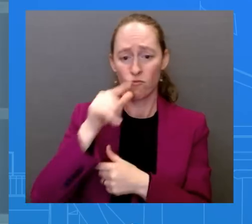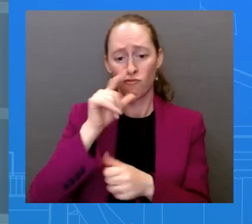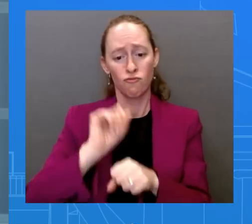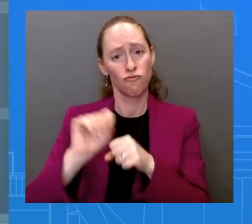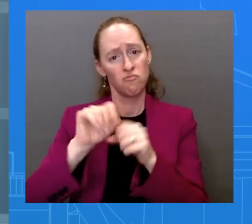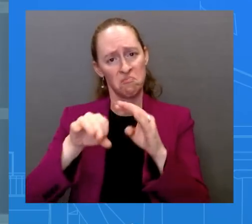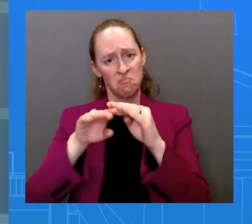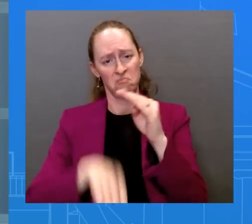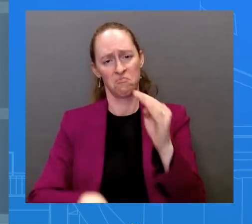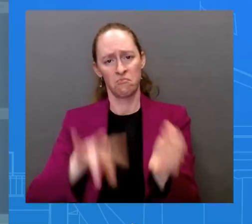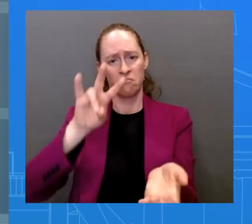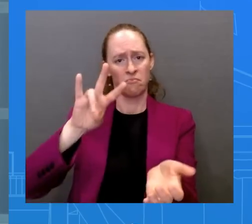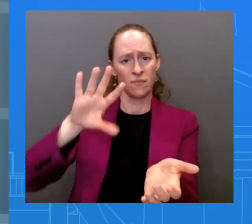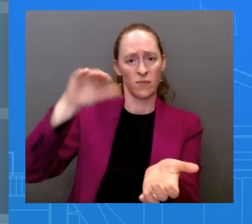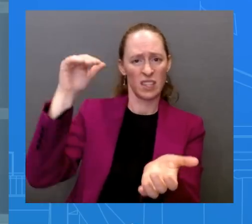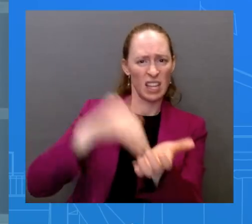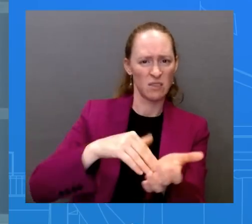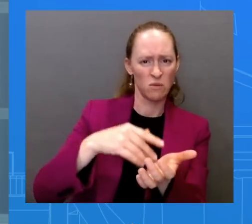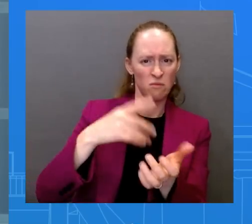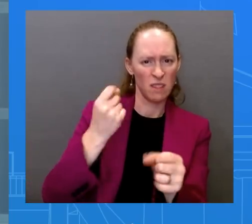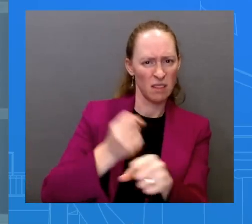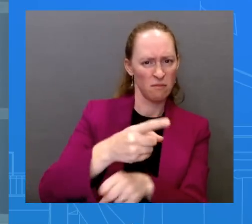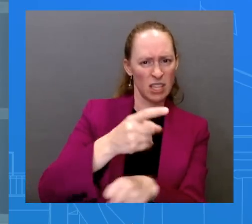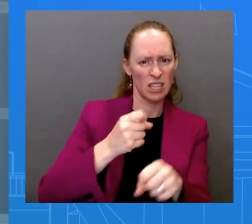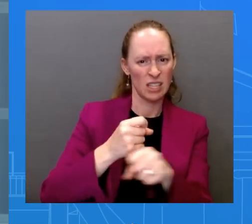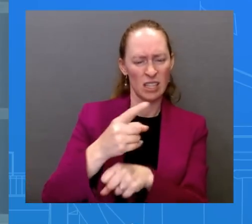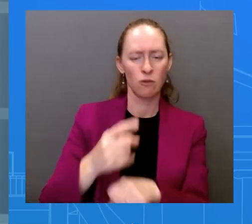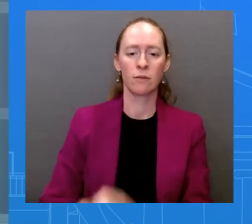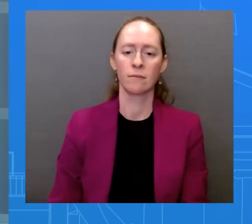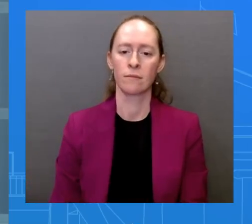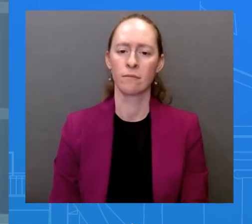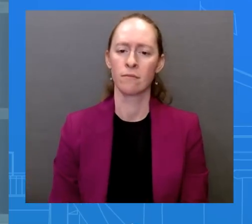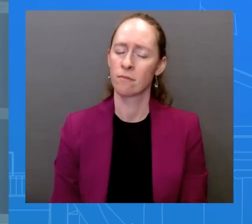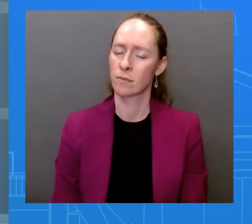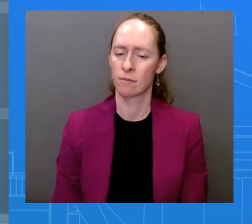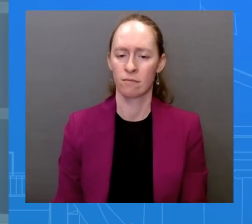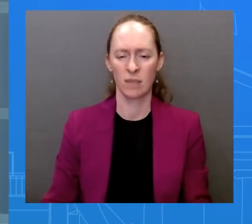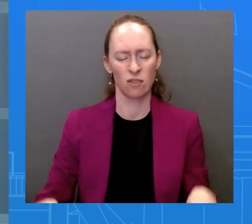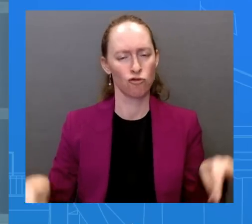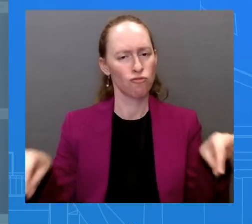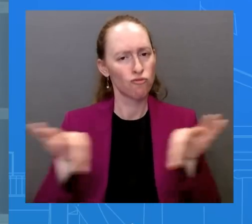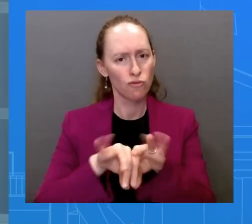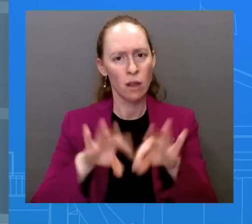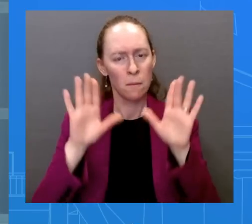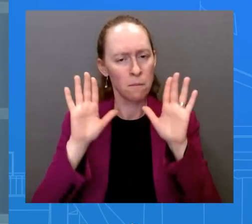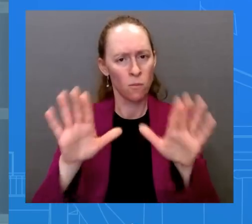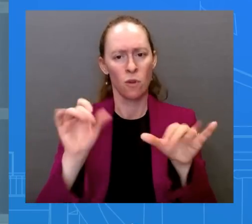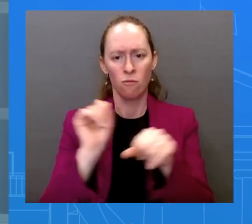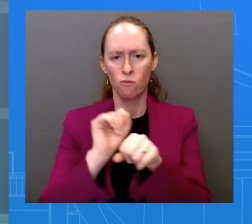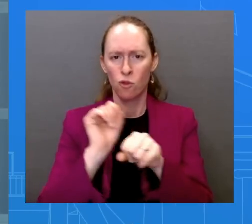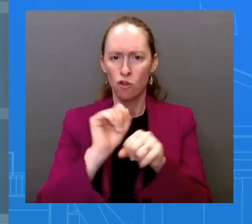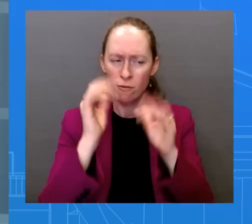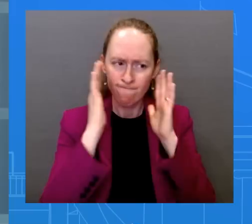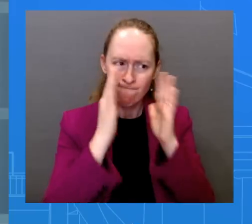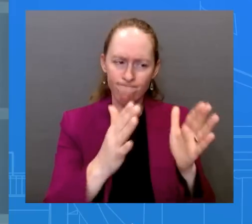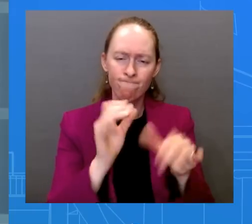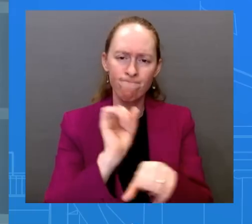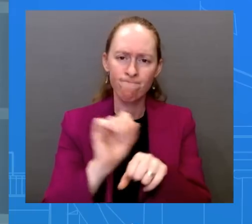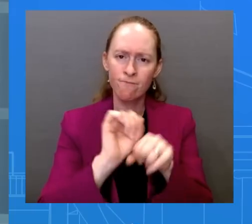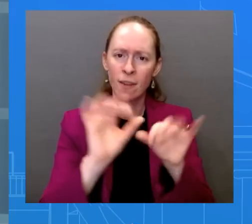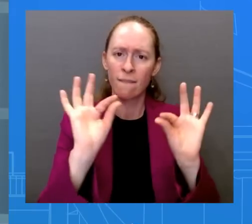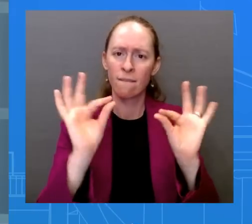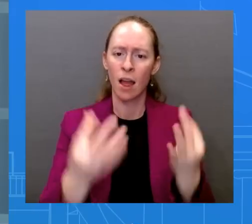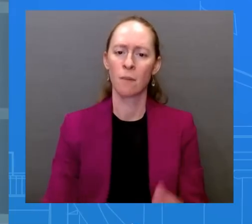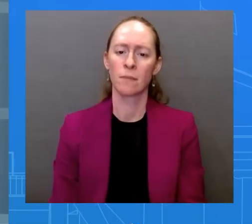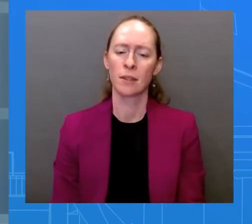important, we believe it's an important for working families. It is important for people who are just looking for a little bit